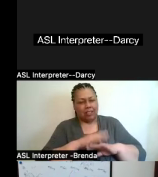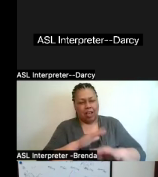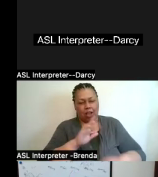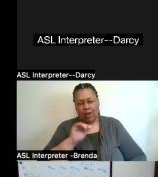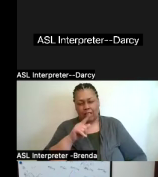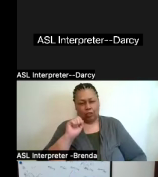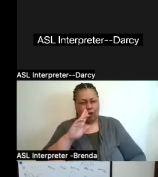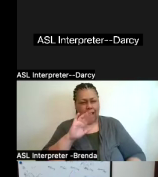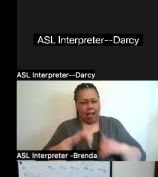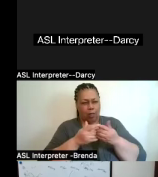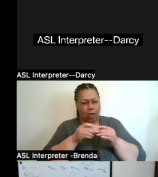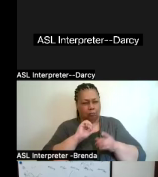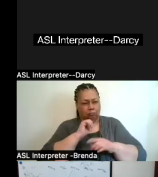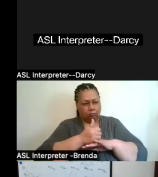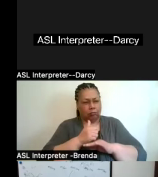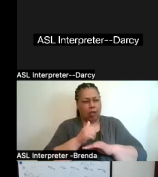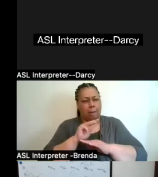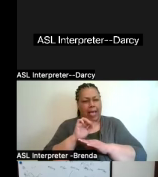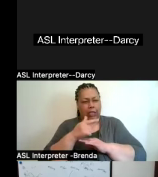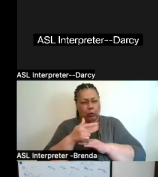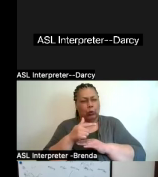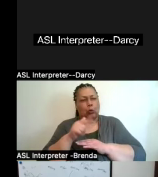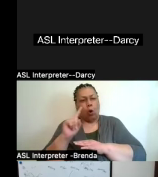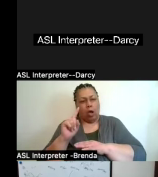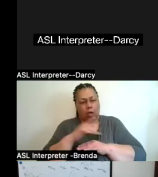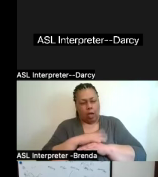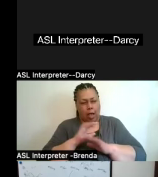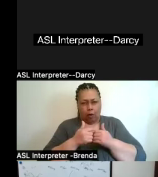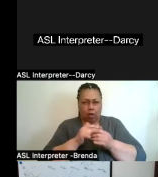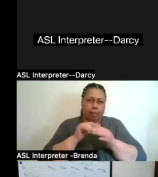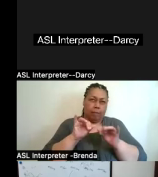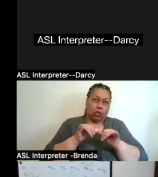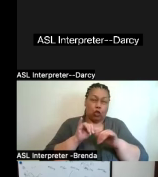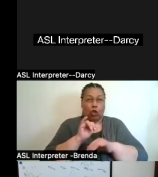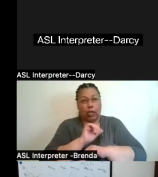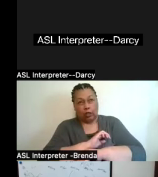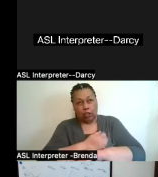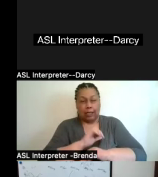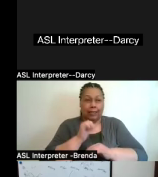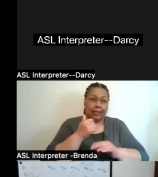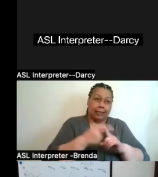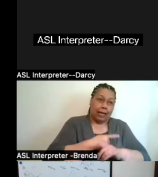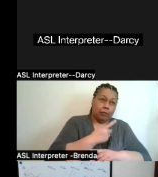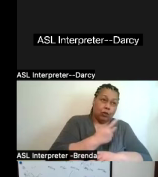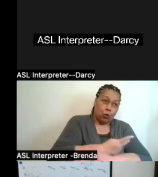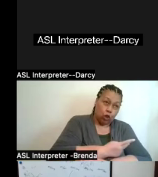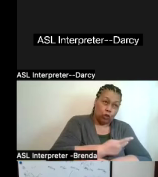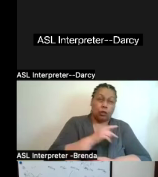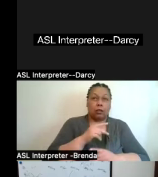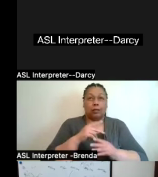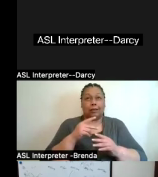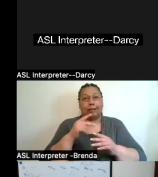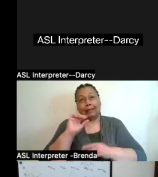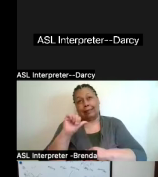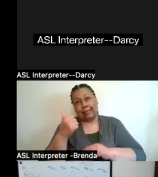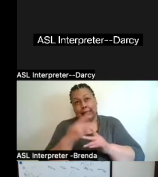in the 30s as being a certain amount of energy, and then it was 10 times less or 10 times more each time. Yeah, thank you.